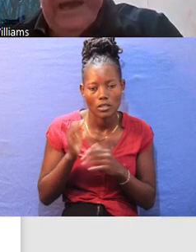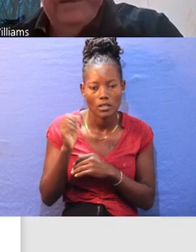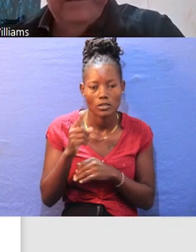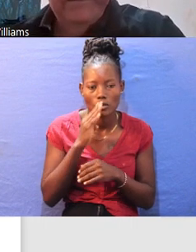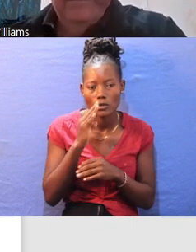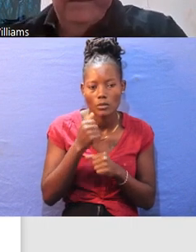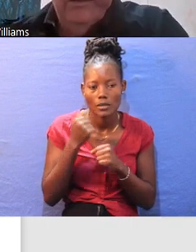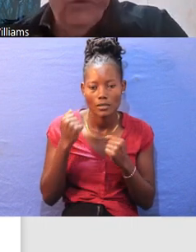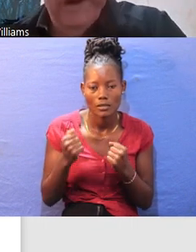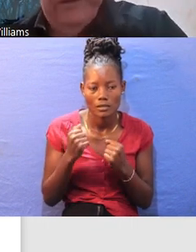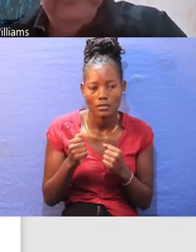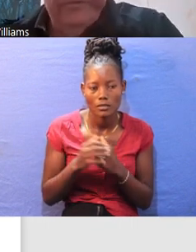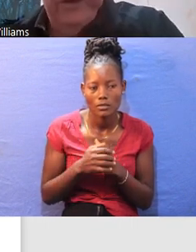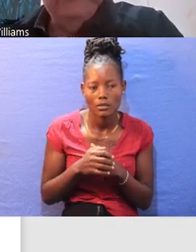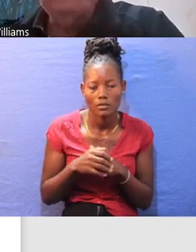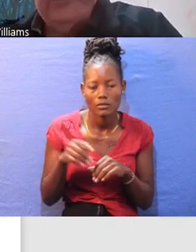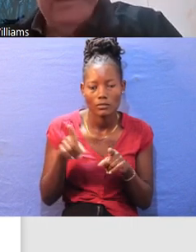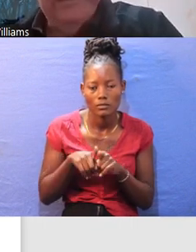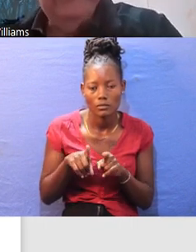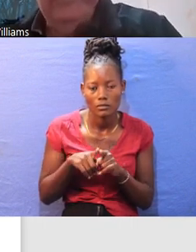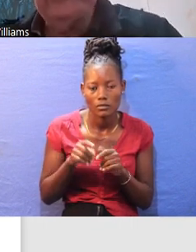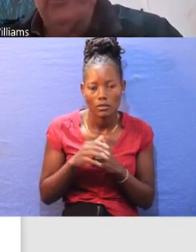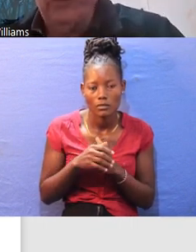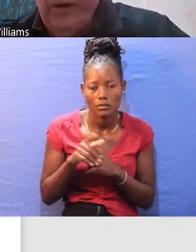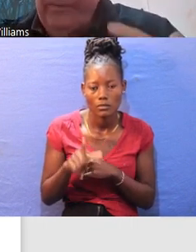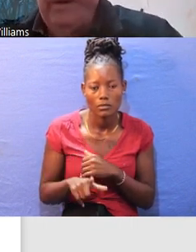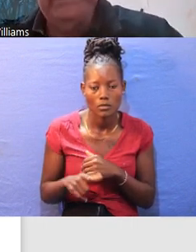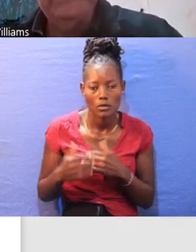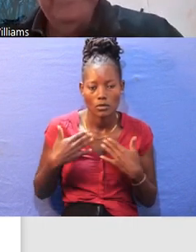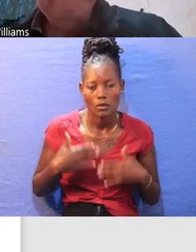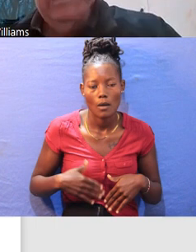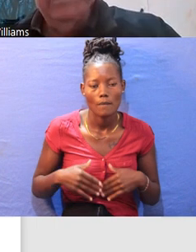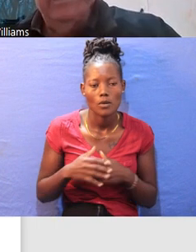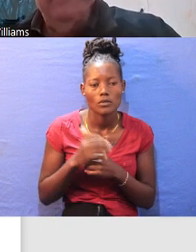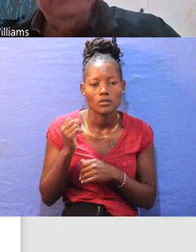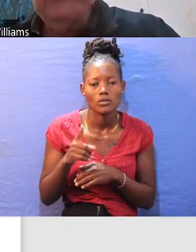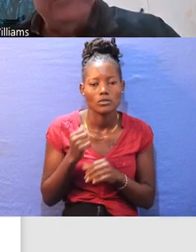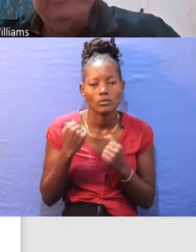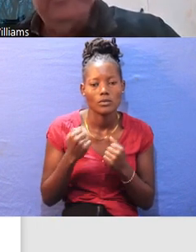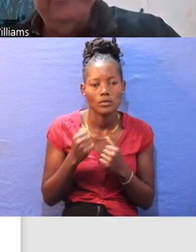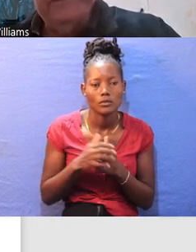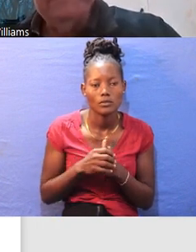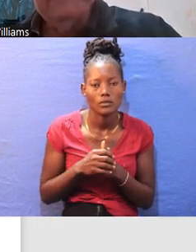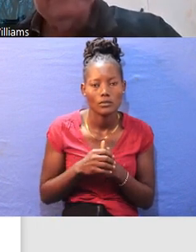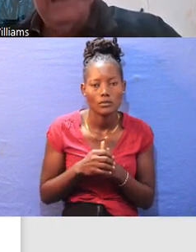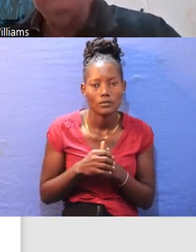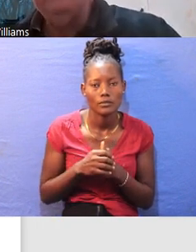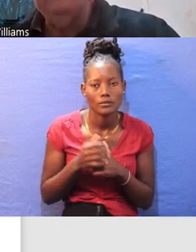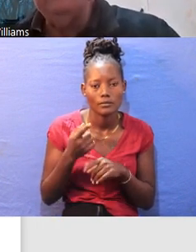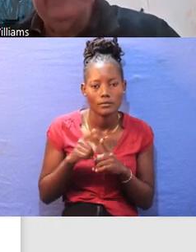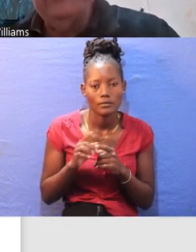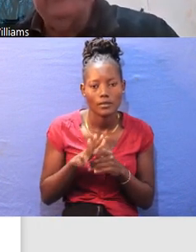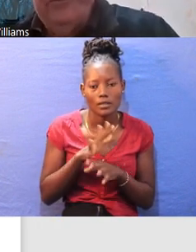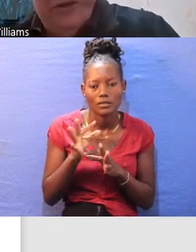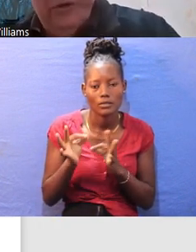and leg, lower body structure that needs to be strong, or upper body, but it's not specific. I think